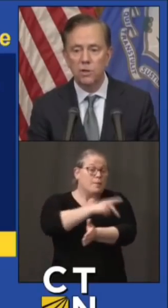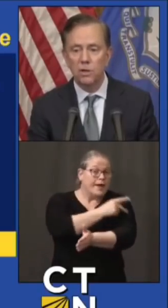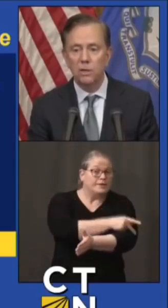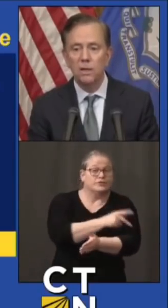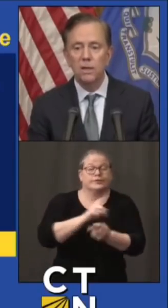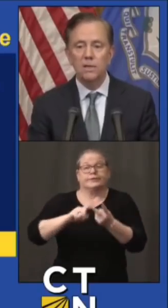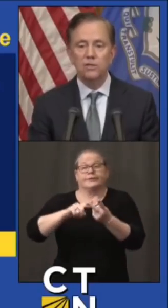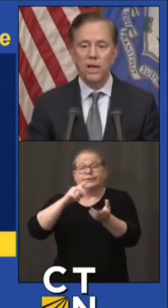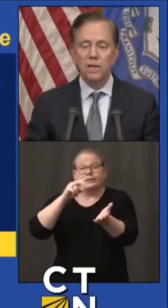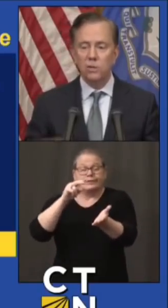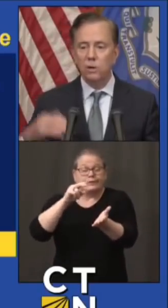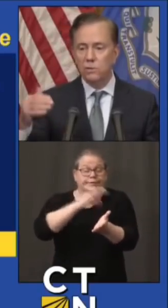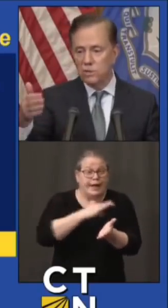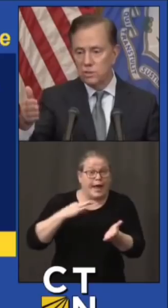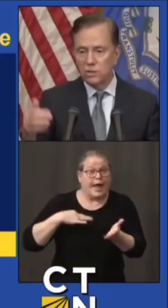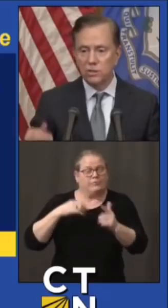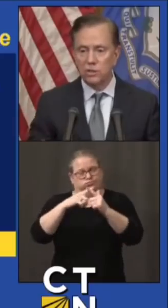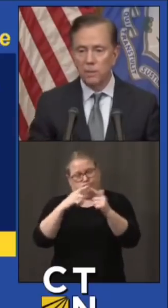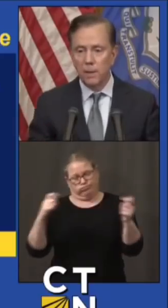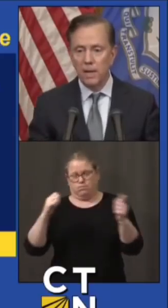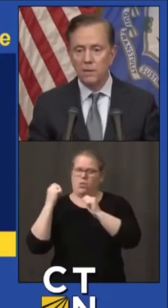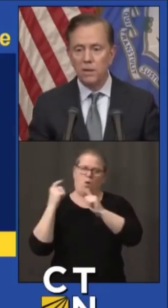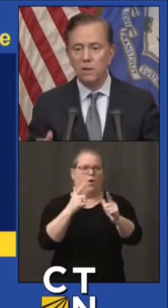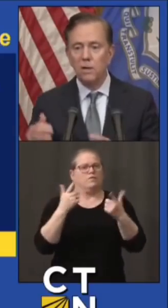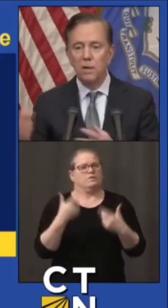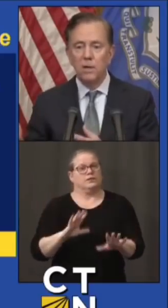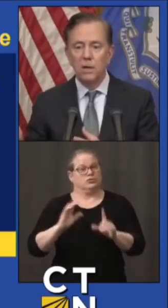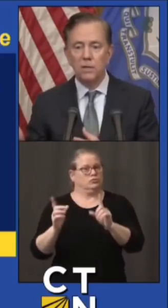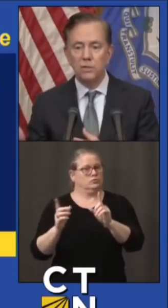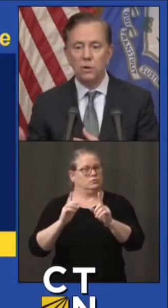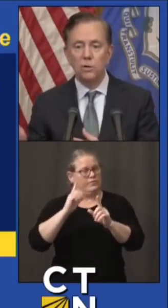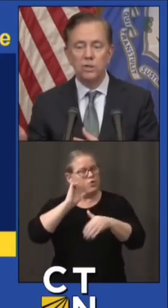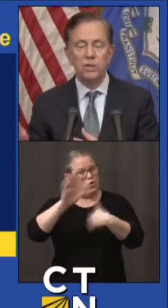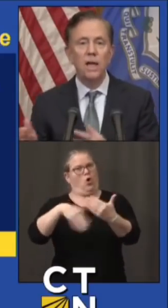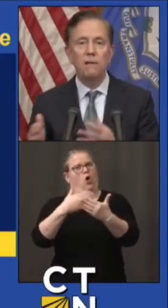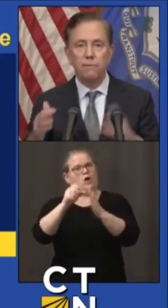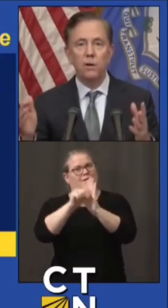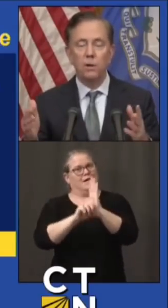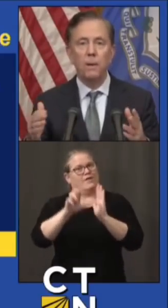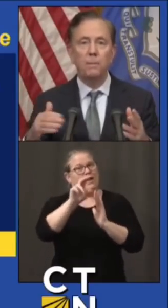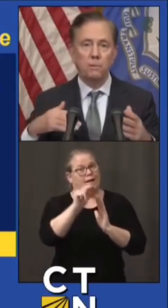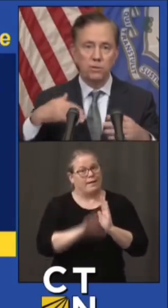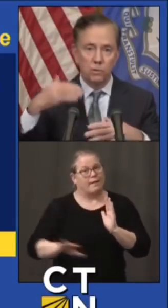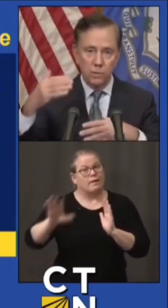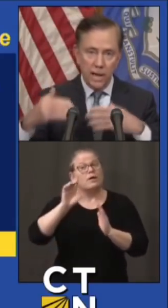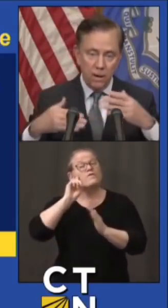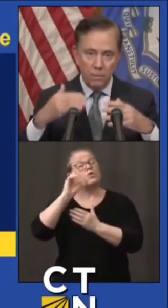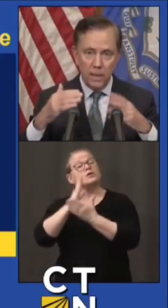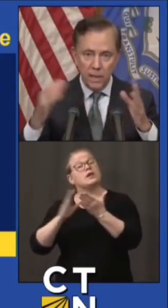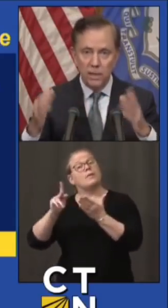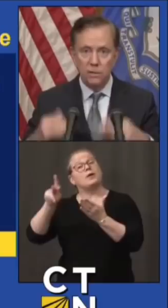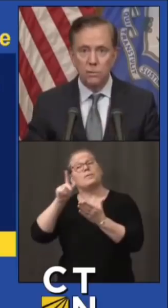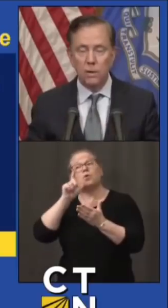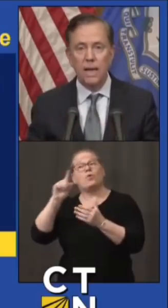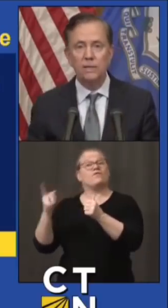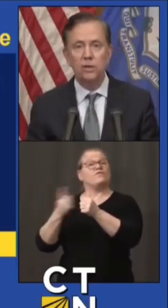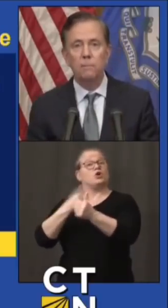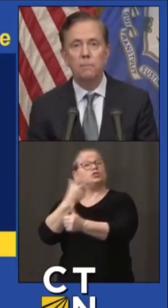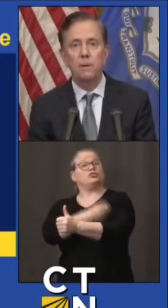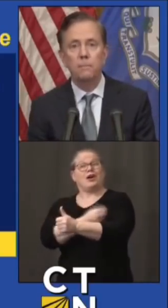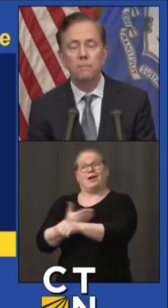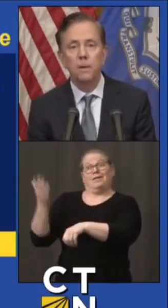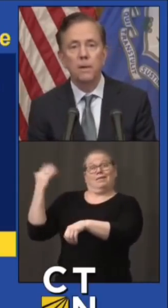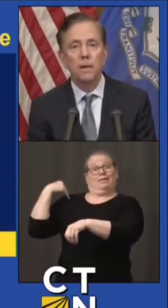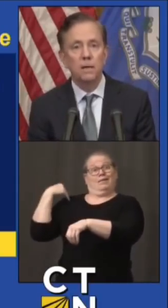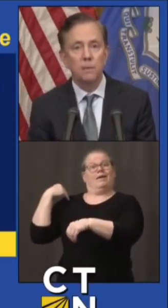first start. Second doses, just to jump ahead there, start today for other people. So we're now beginning to catch